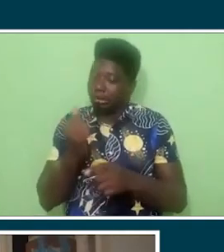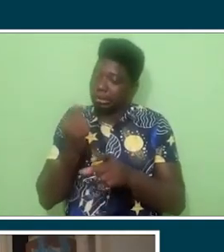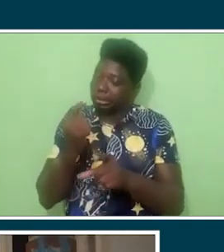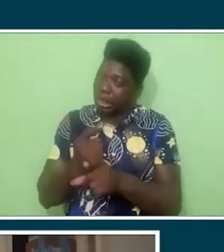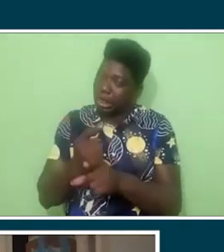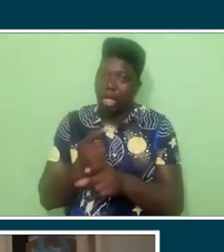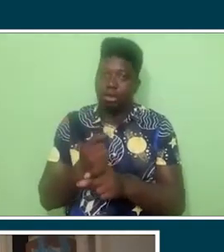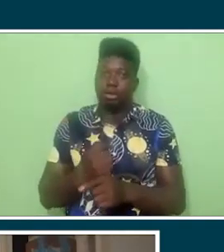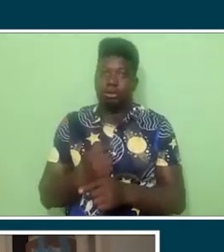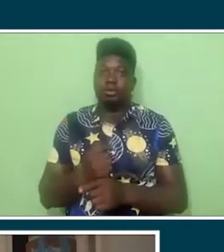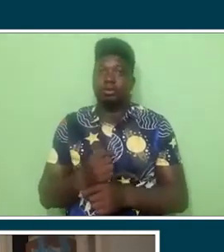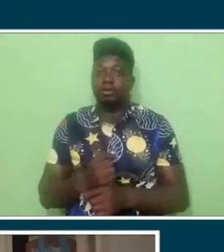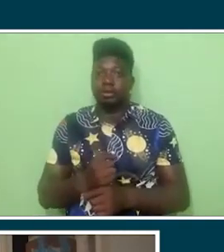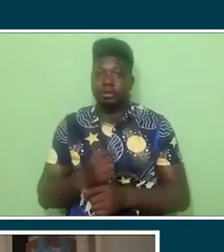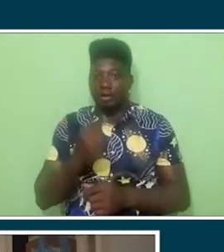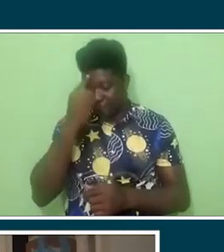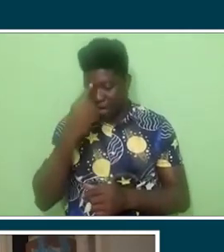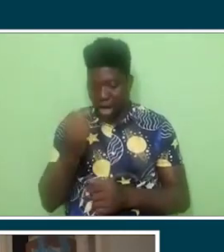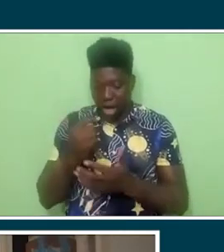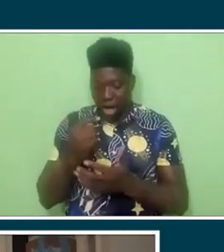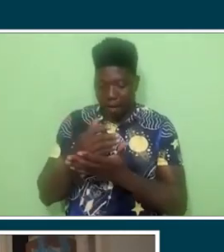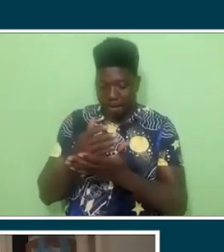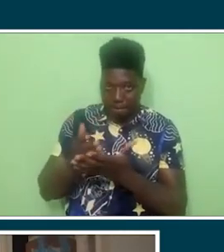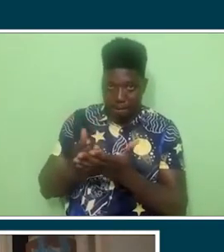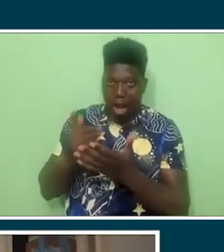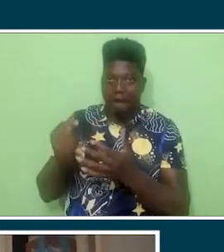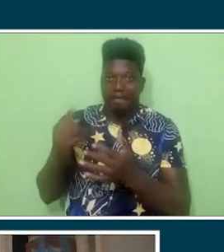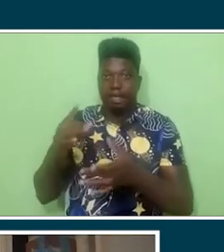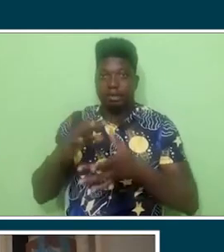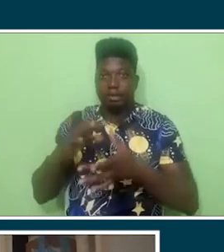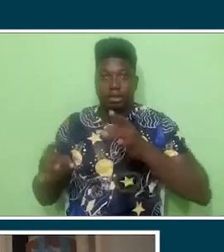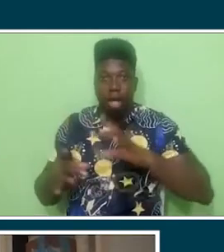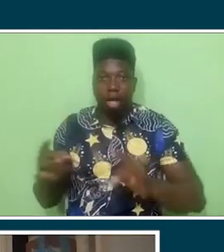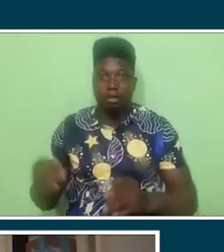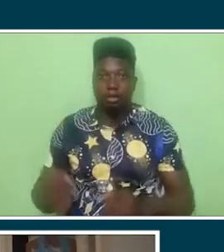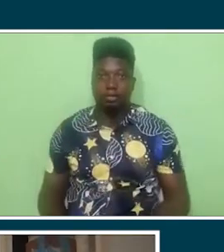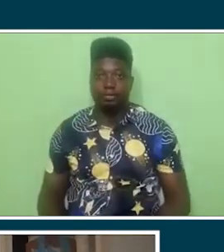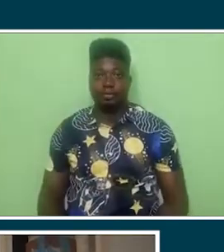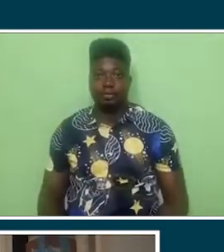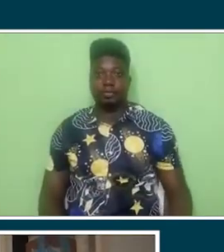the full story? Can you tell us more?